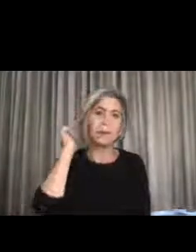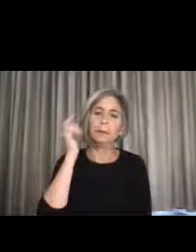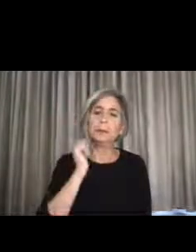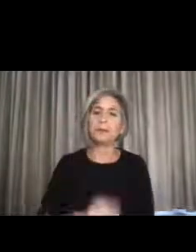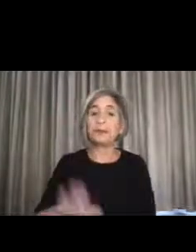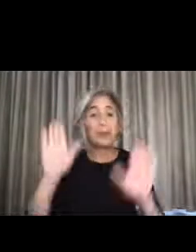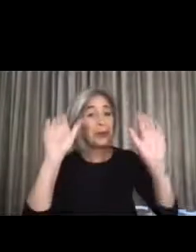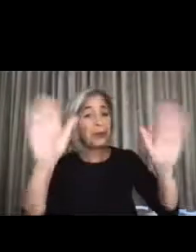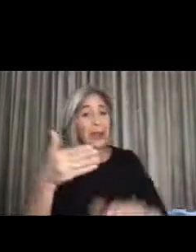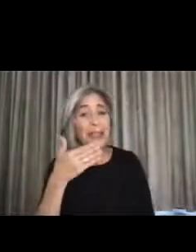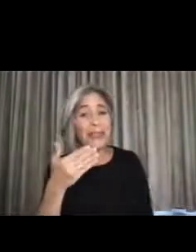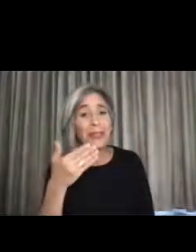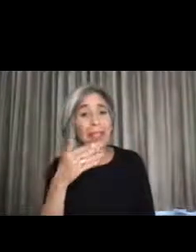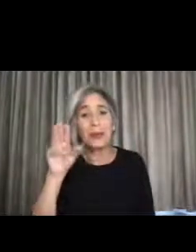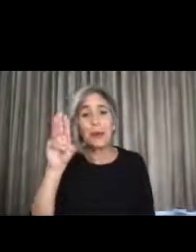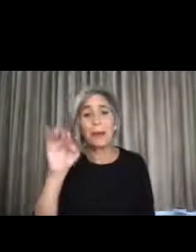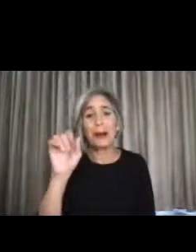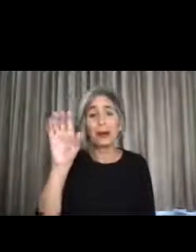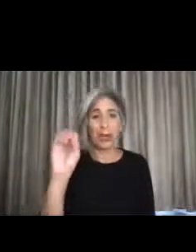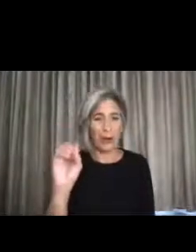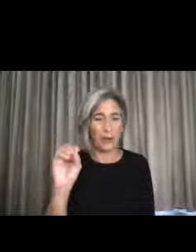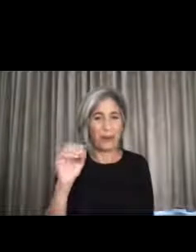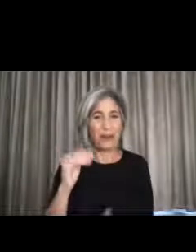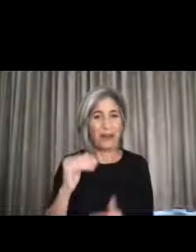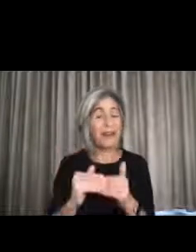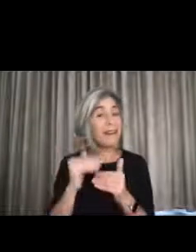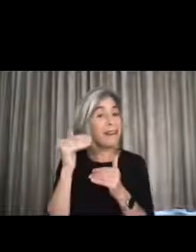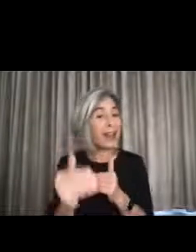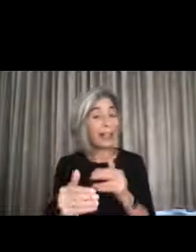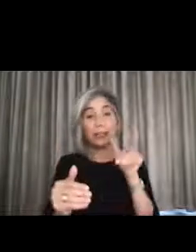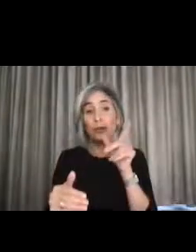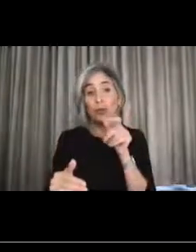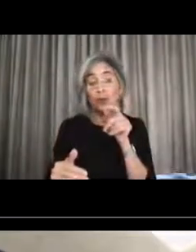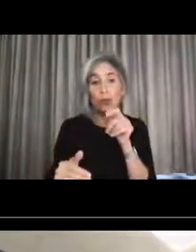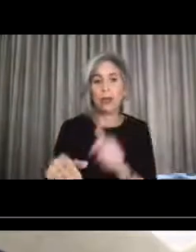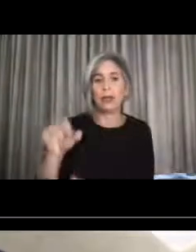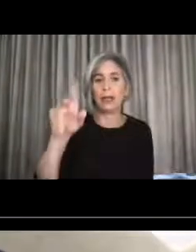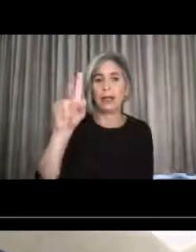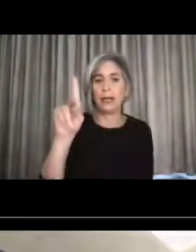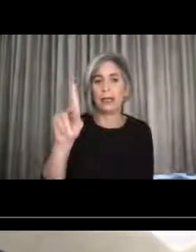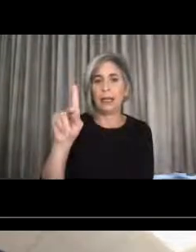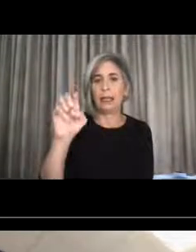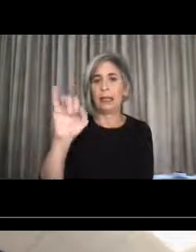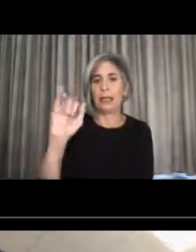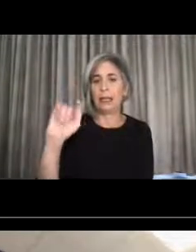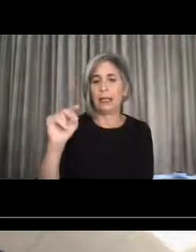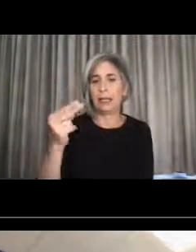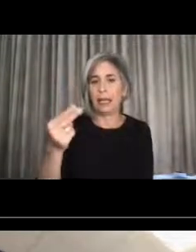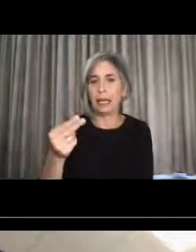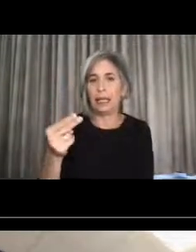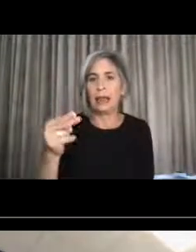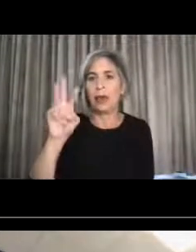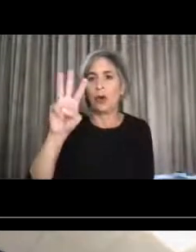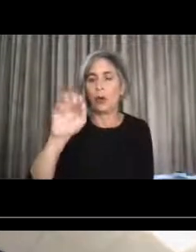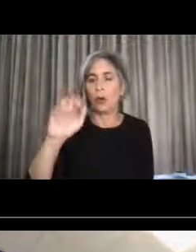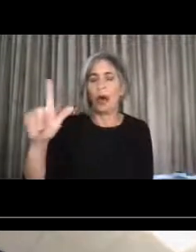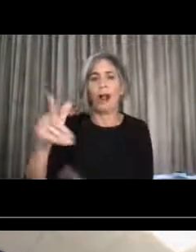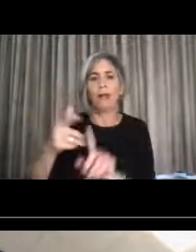Great, thank you, Mario. Next, we'll hear from Keith Wall from Palm Beach County, who will touch on important shelter information.